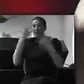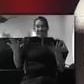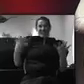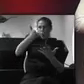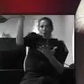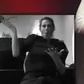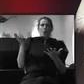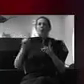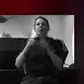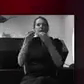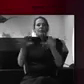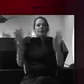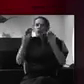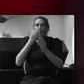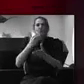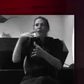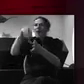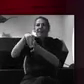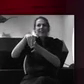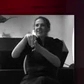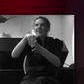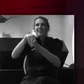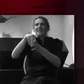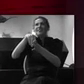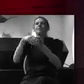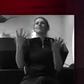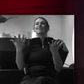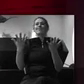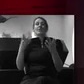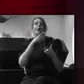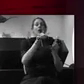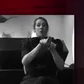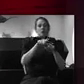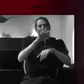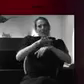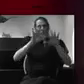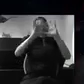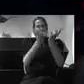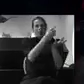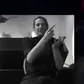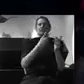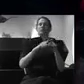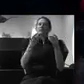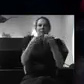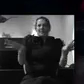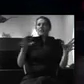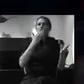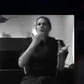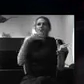your own immune system. And you can start today. The choice is yours. Thank you.